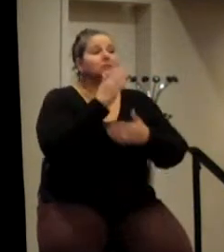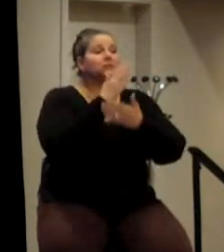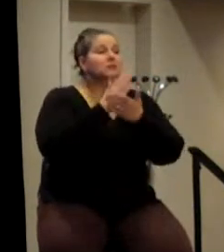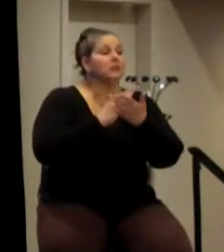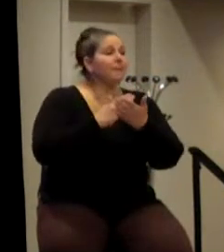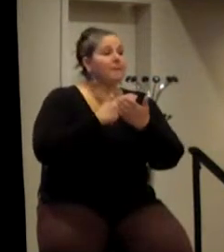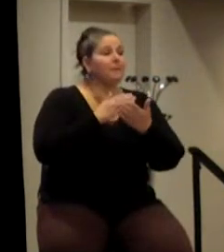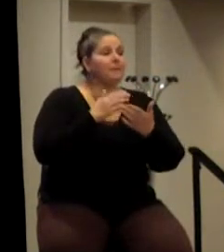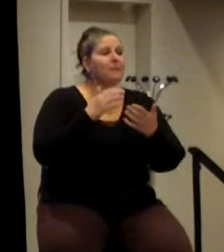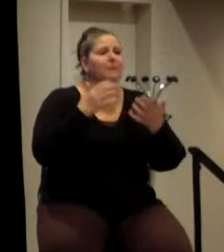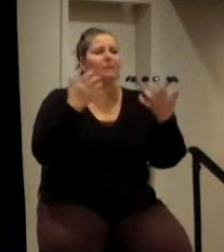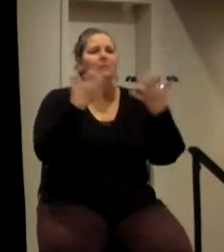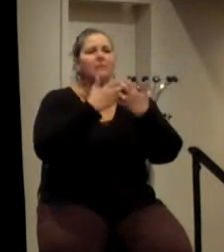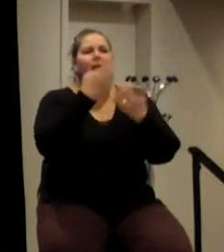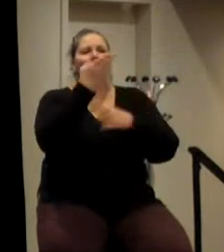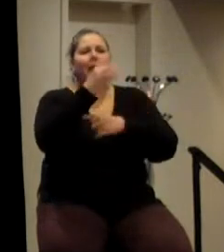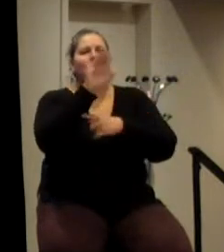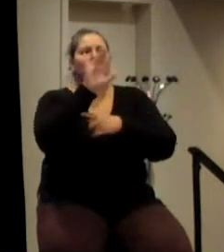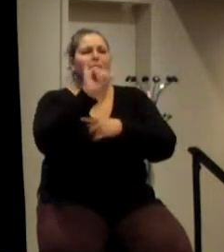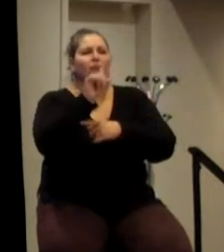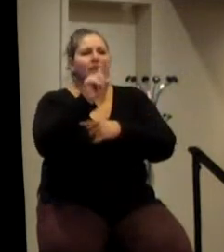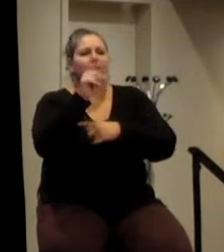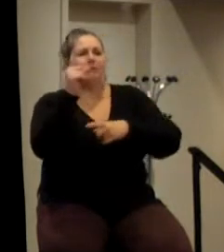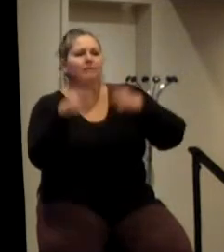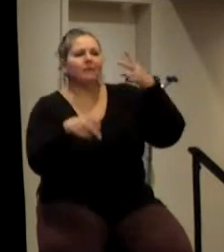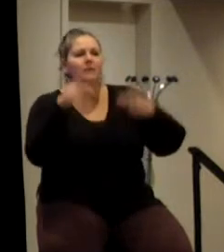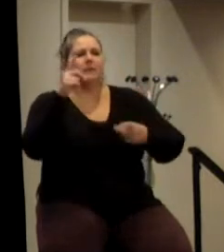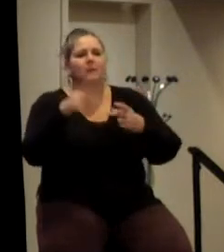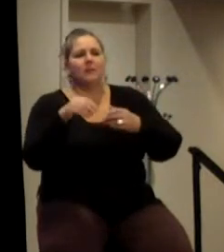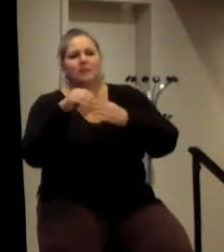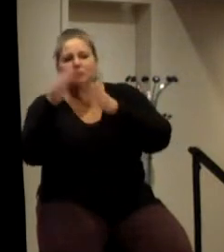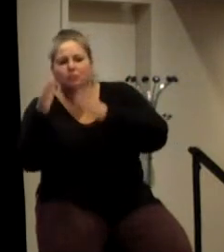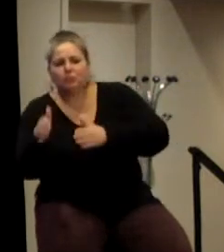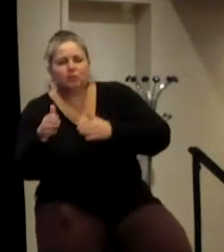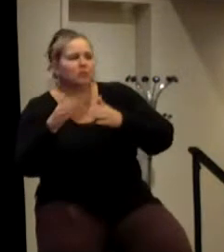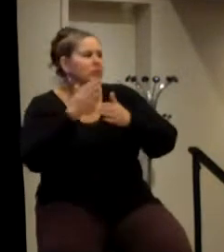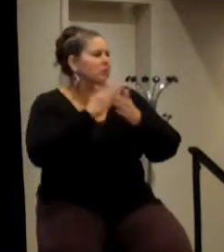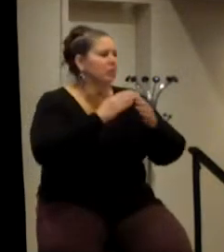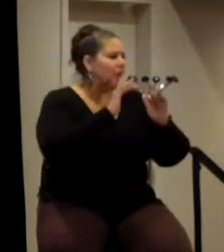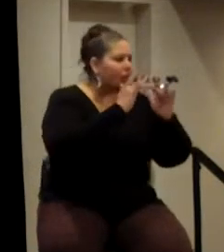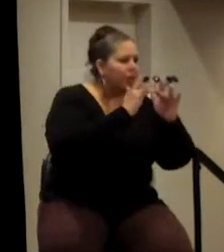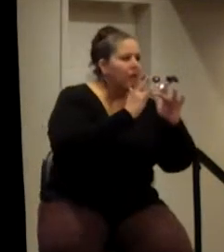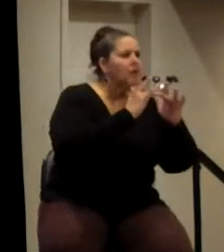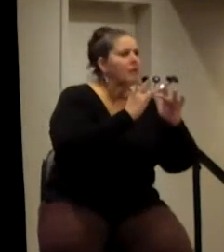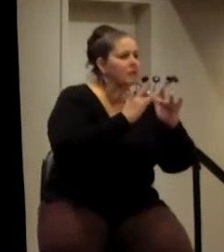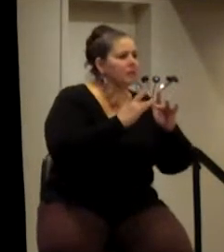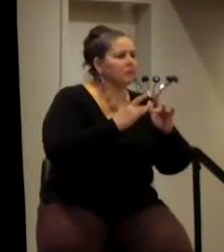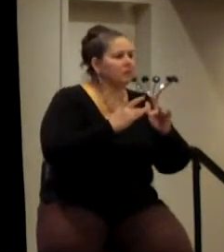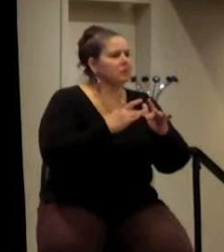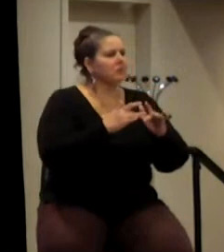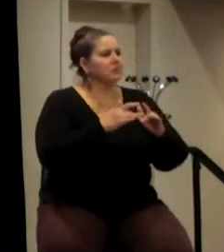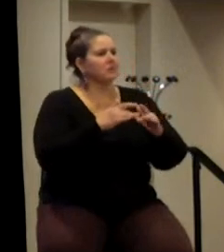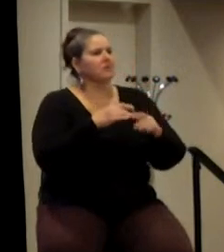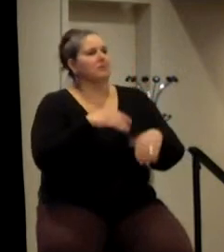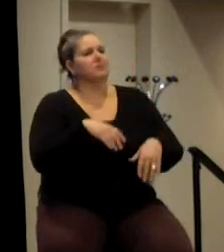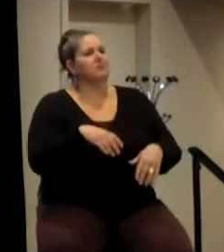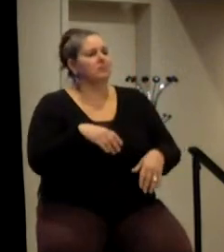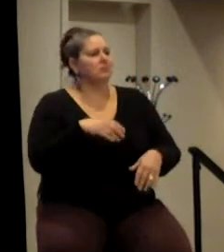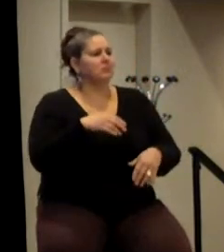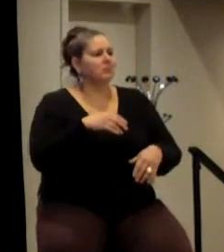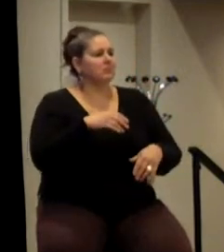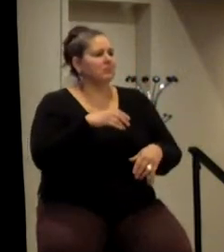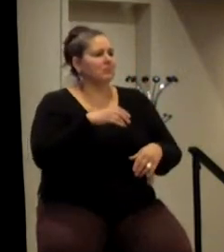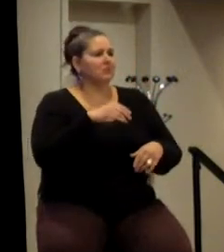are stronger in-person hybrid models, and in-person learning we know is best for the kids and for the